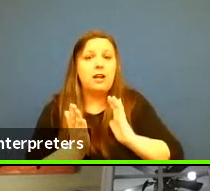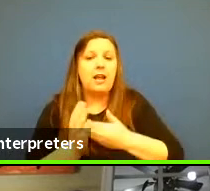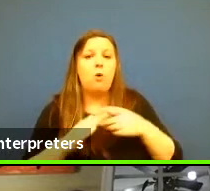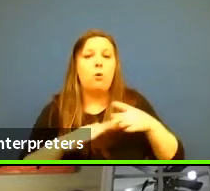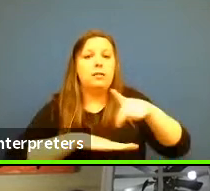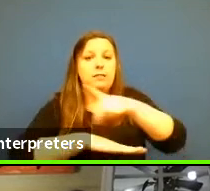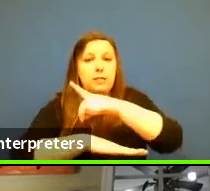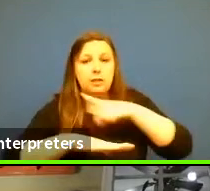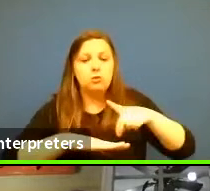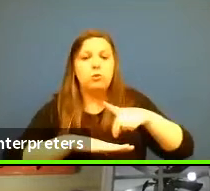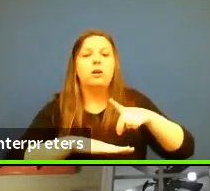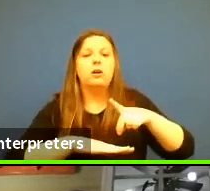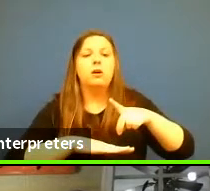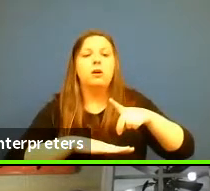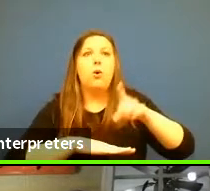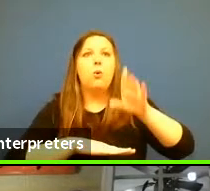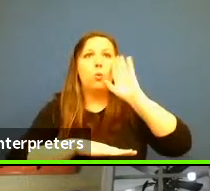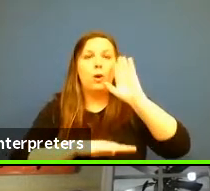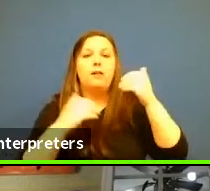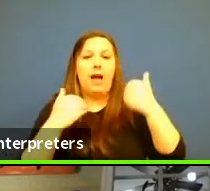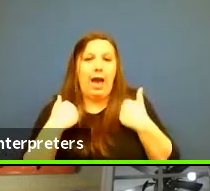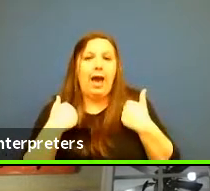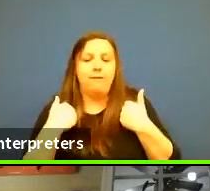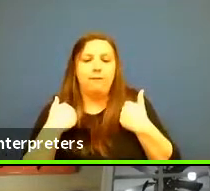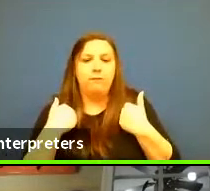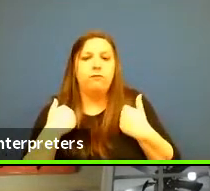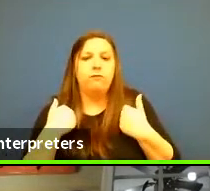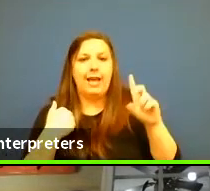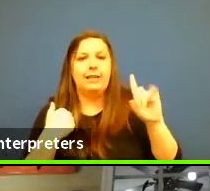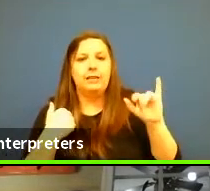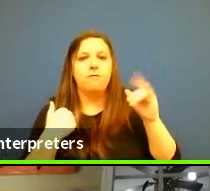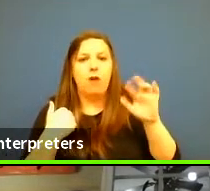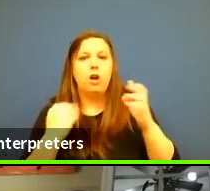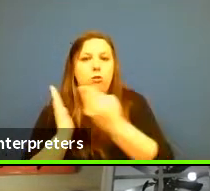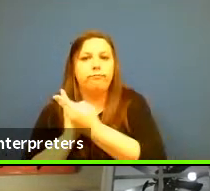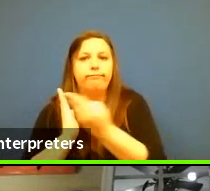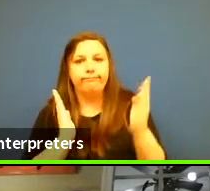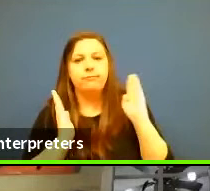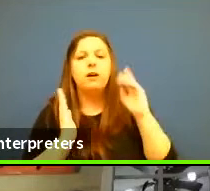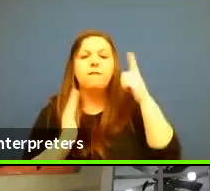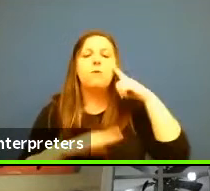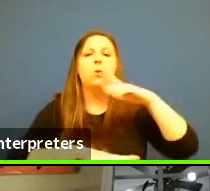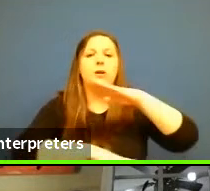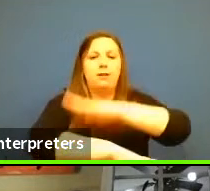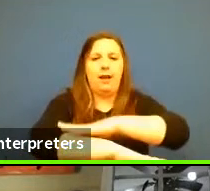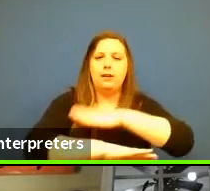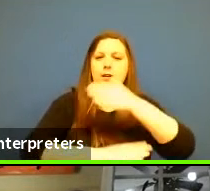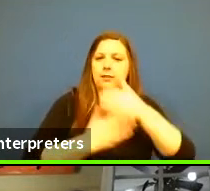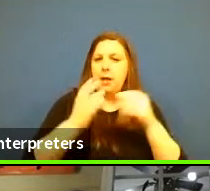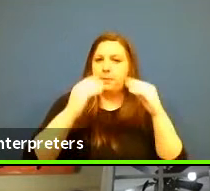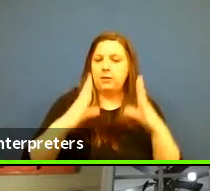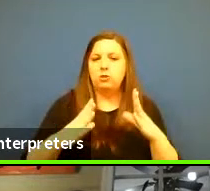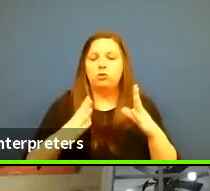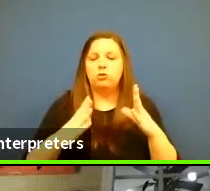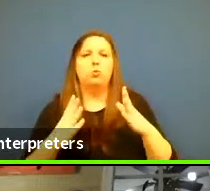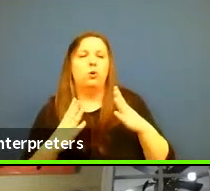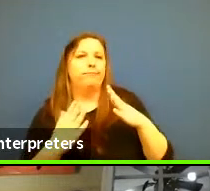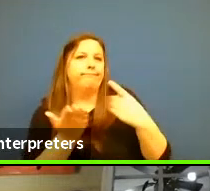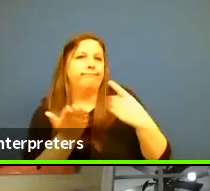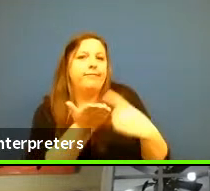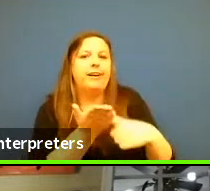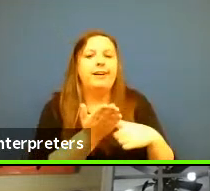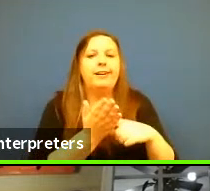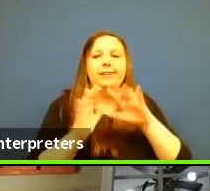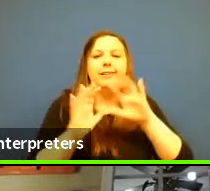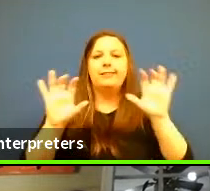individual divider for his or her desk. So some of the teachers was talking about decorating the dividers and